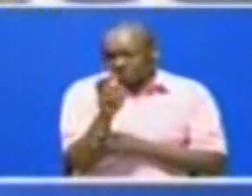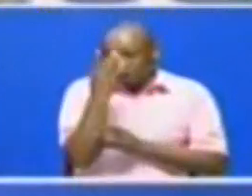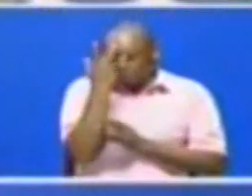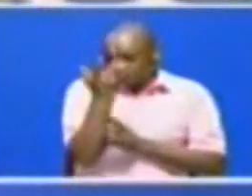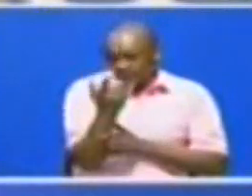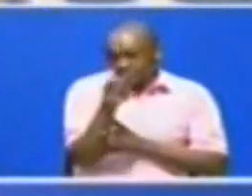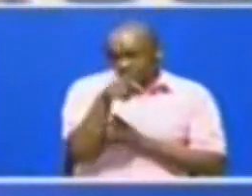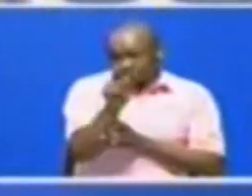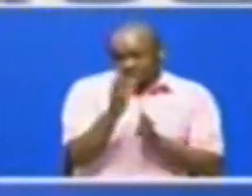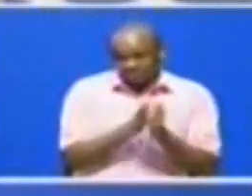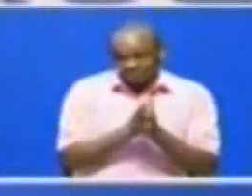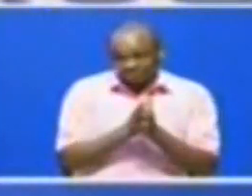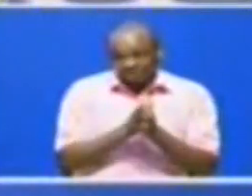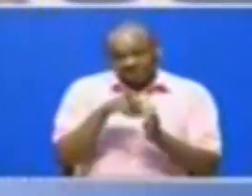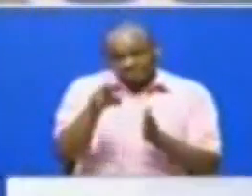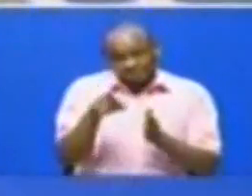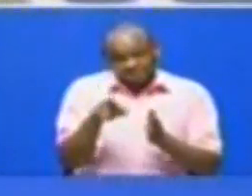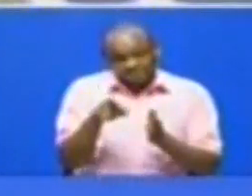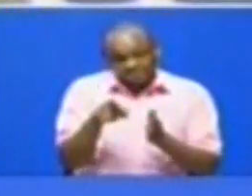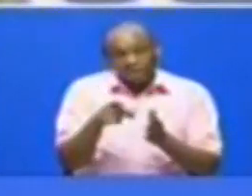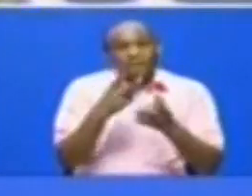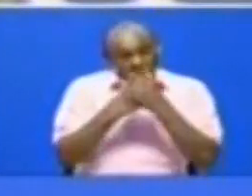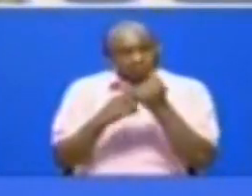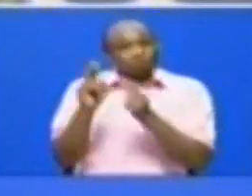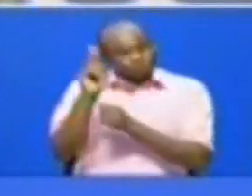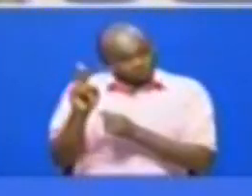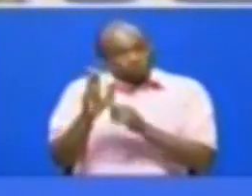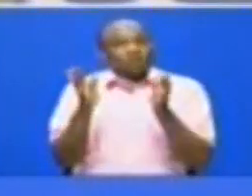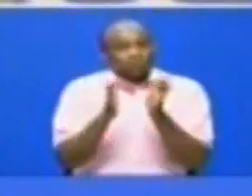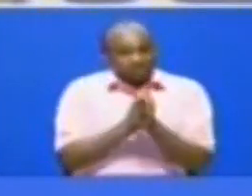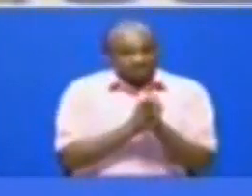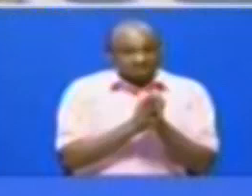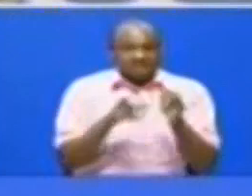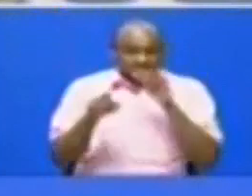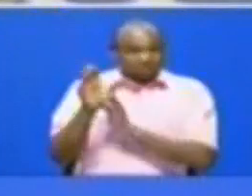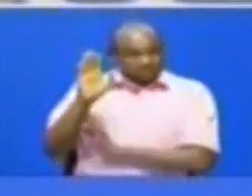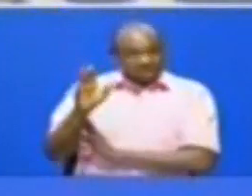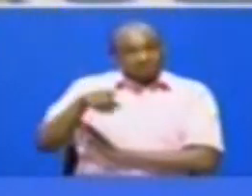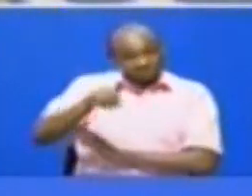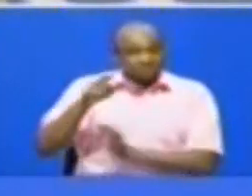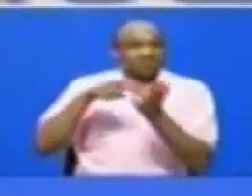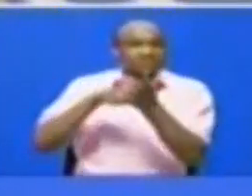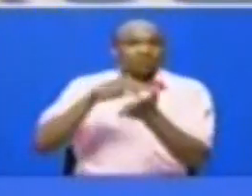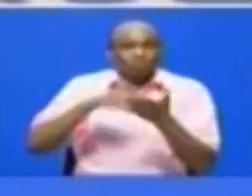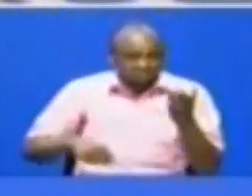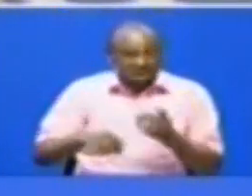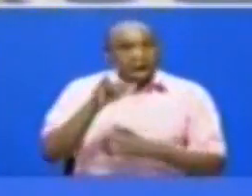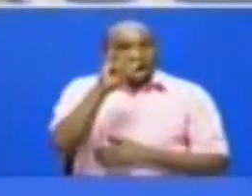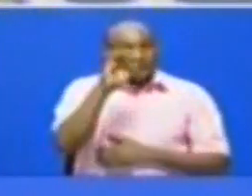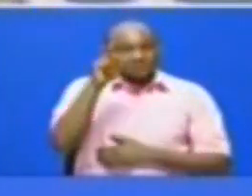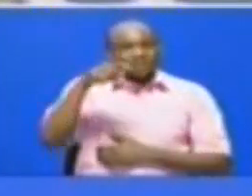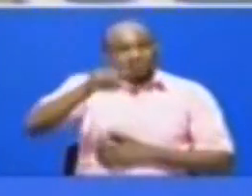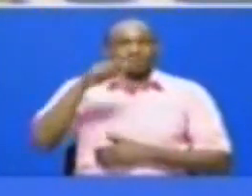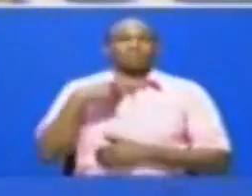their boisterous response, both President Uhuru Kenyatta and his deputy are insistent that IBC, as